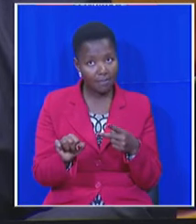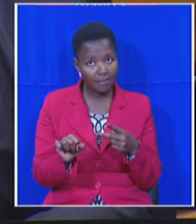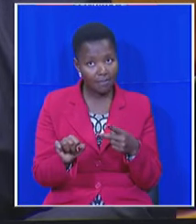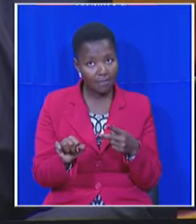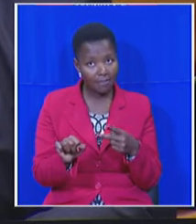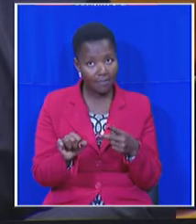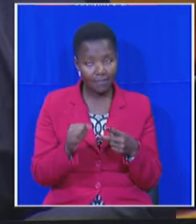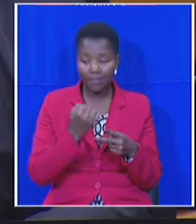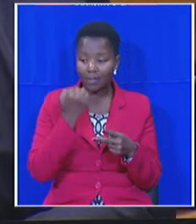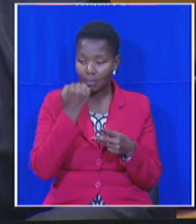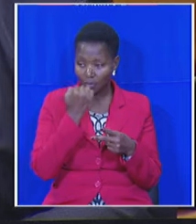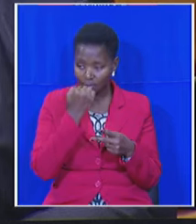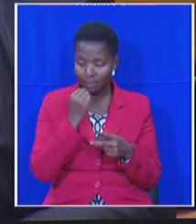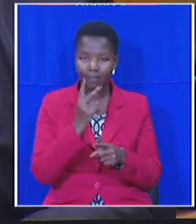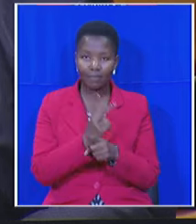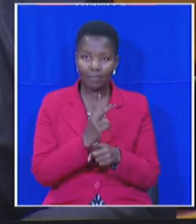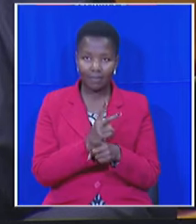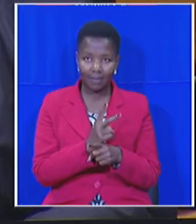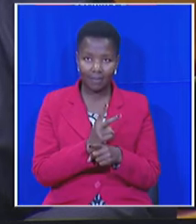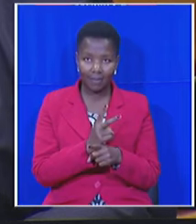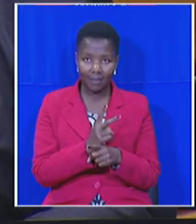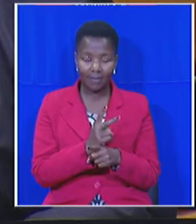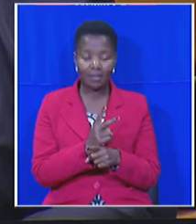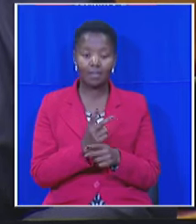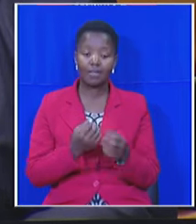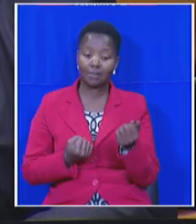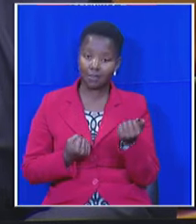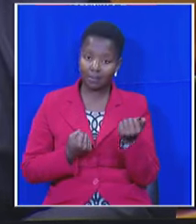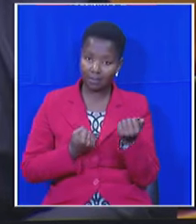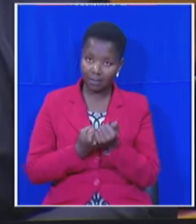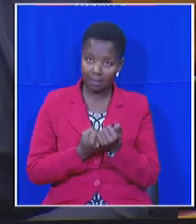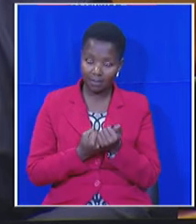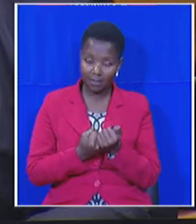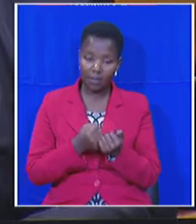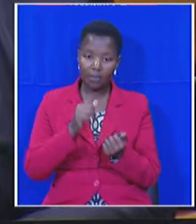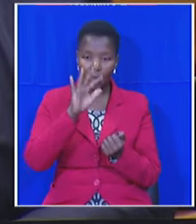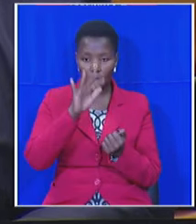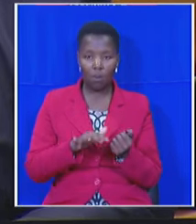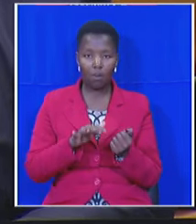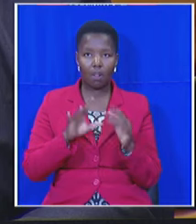Well, I'm sorry, let me repeat again. Those in favor of the schedule